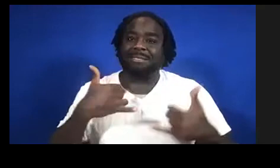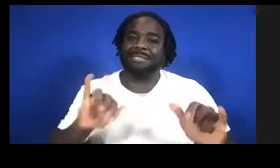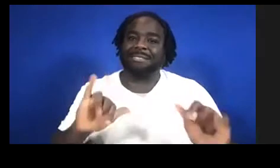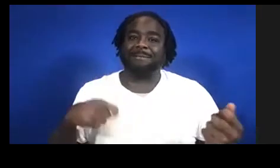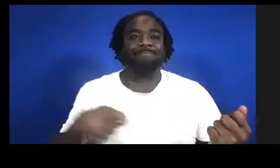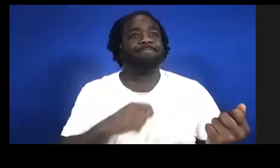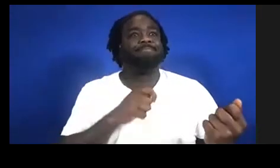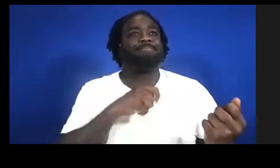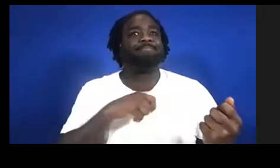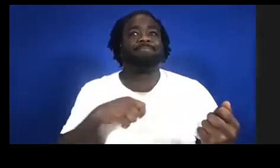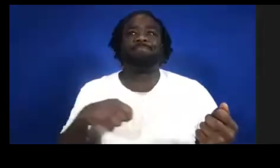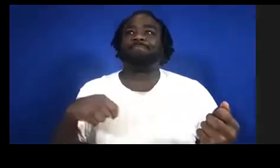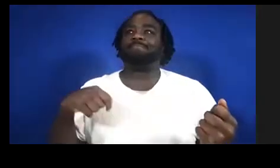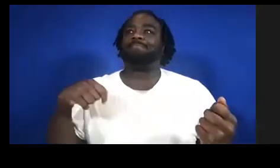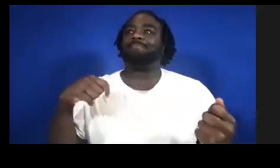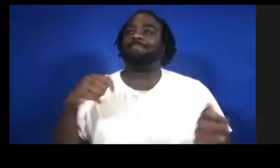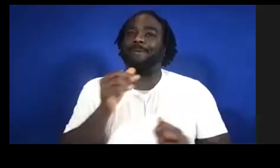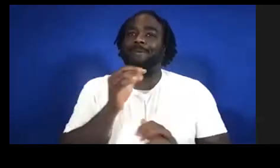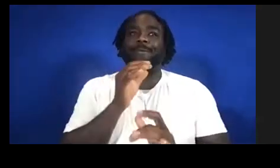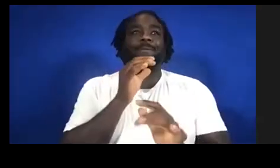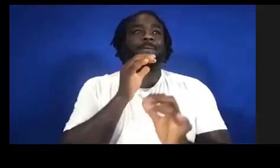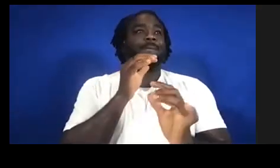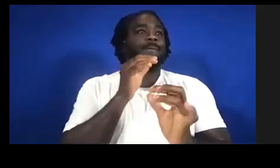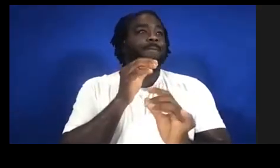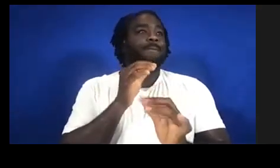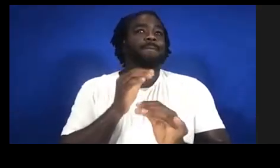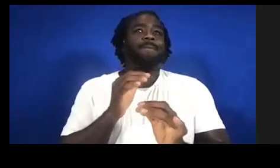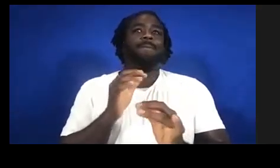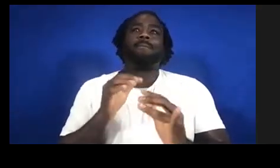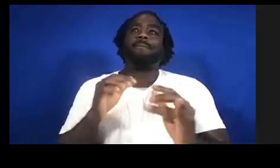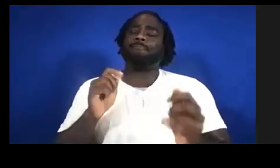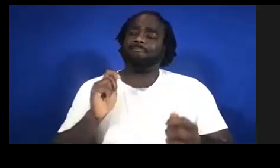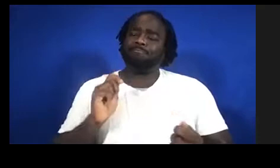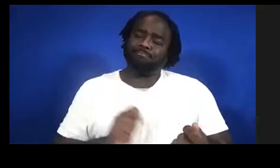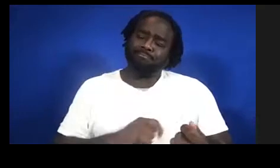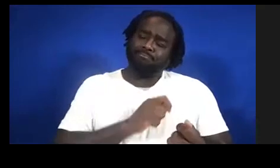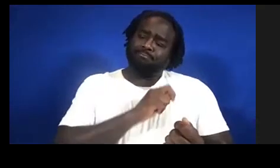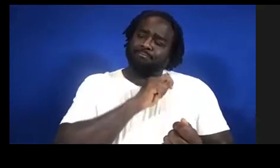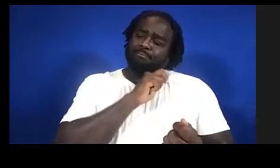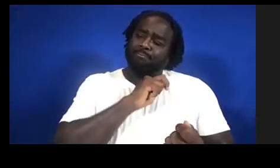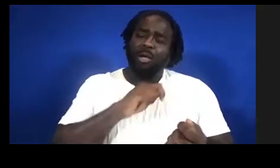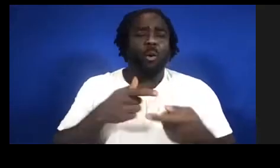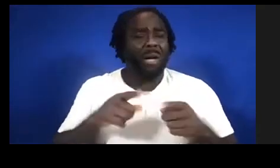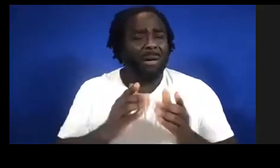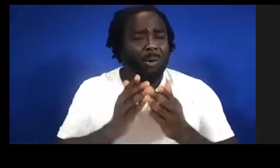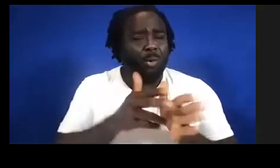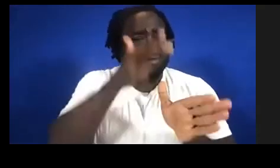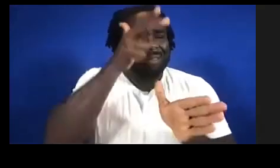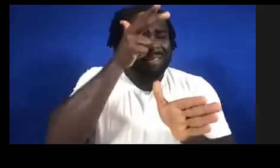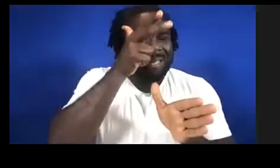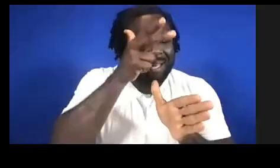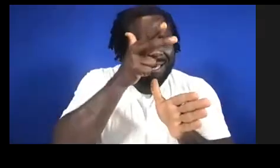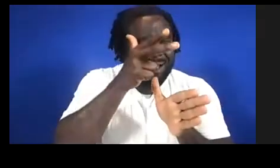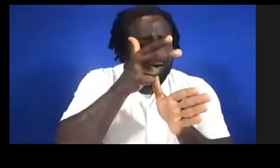and there's a band, and they're still playing. They're on the boat. They're on this big old ship, and they